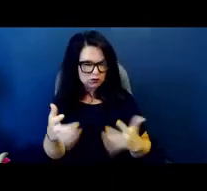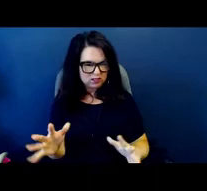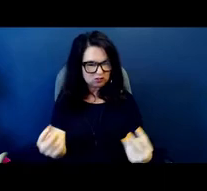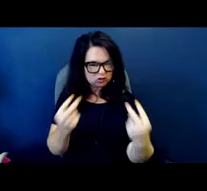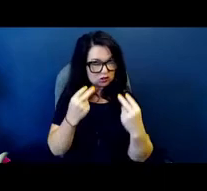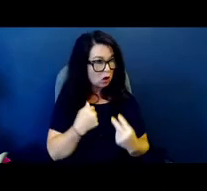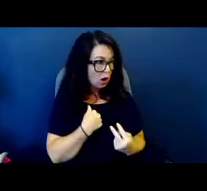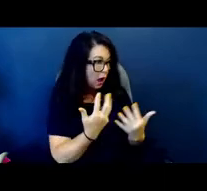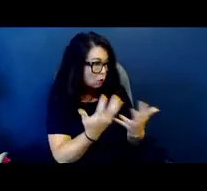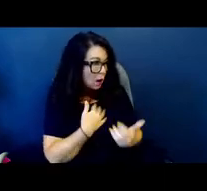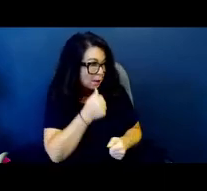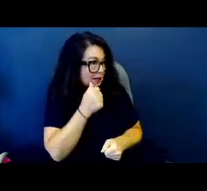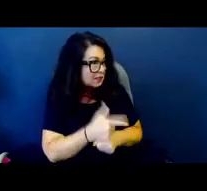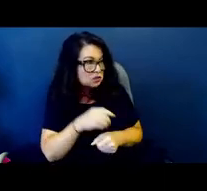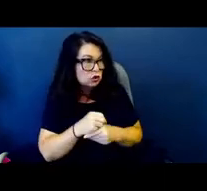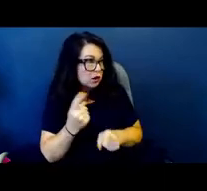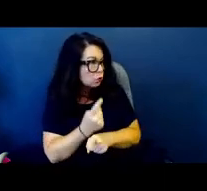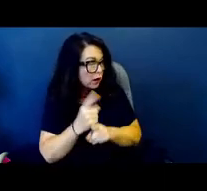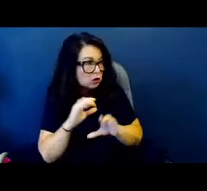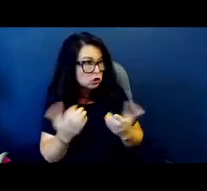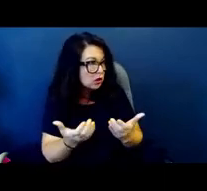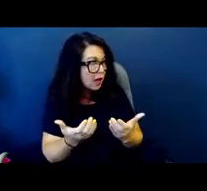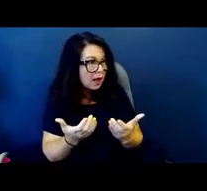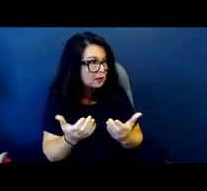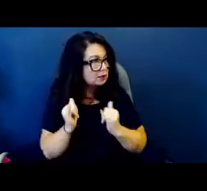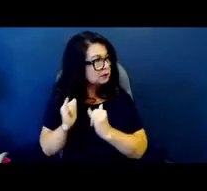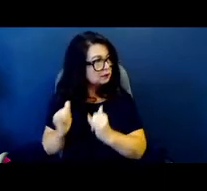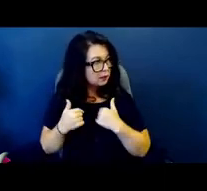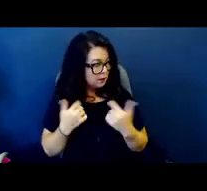in a regular class just like me, because,